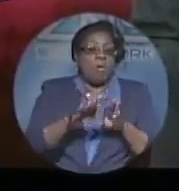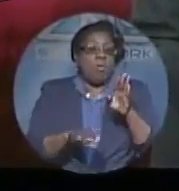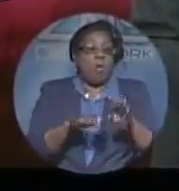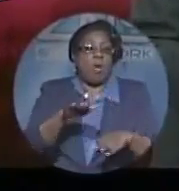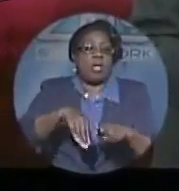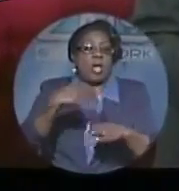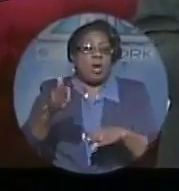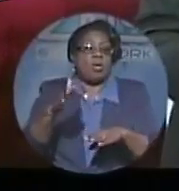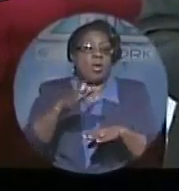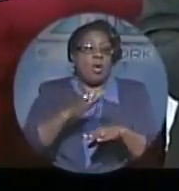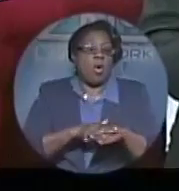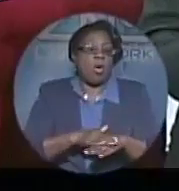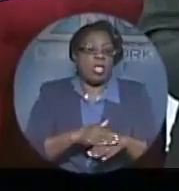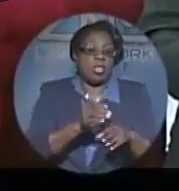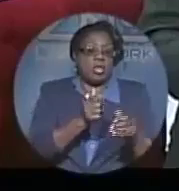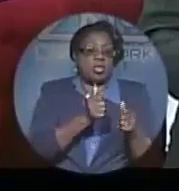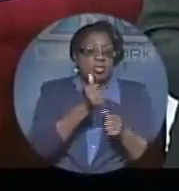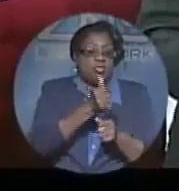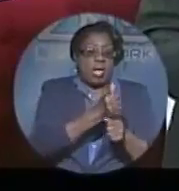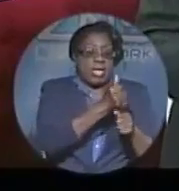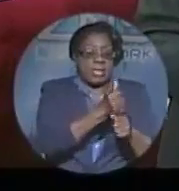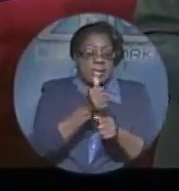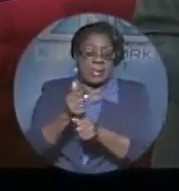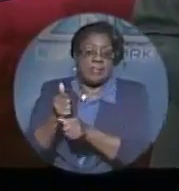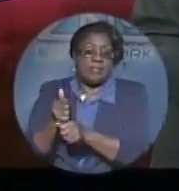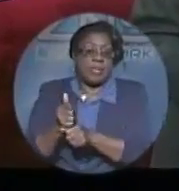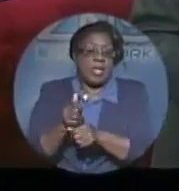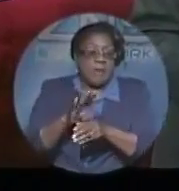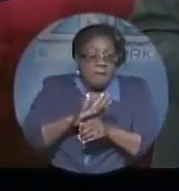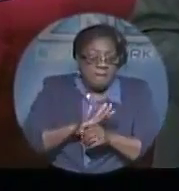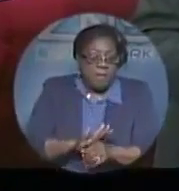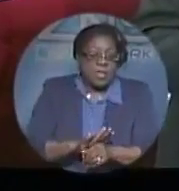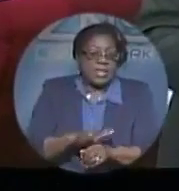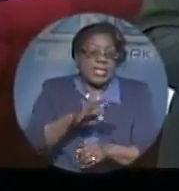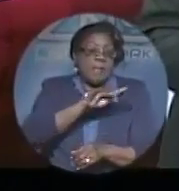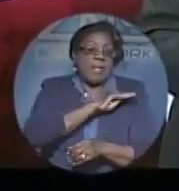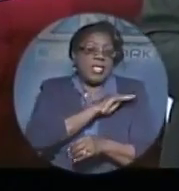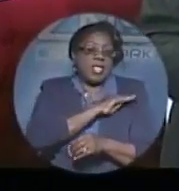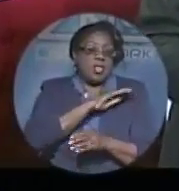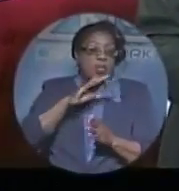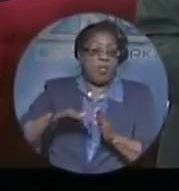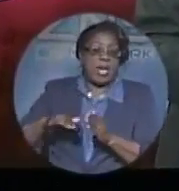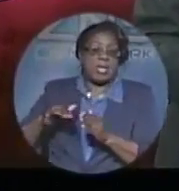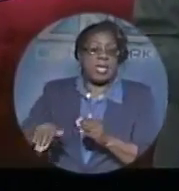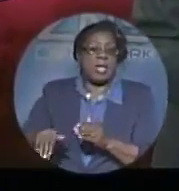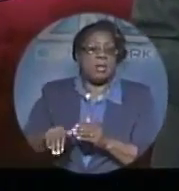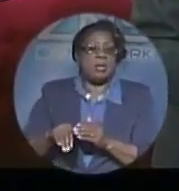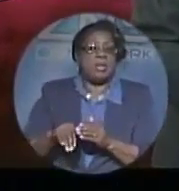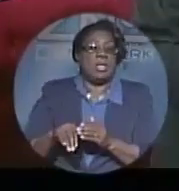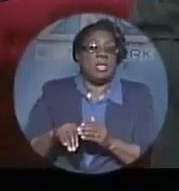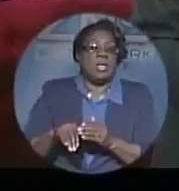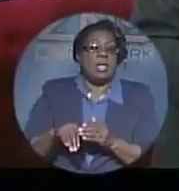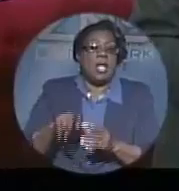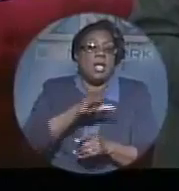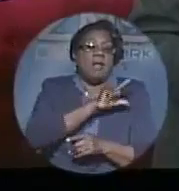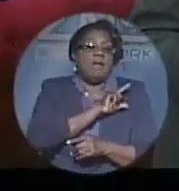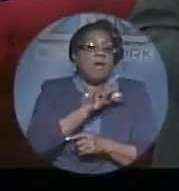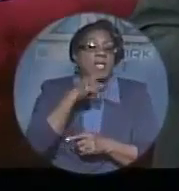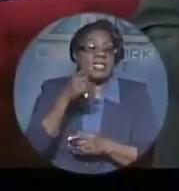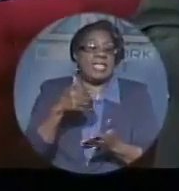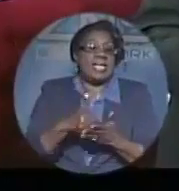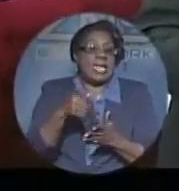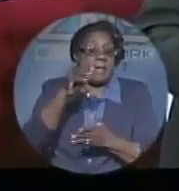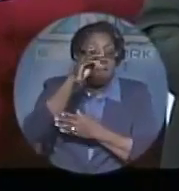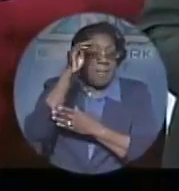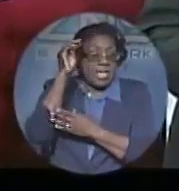forcing Mitchell to back down. Lafleur said Mitchell was likely receiving financial kickbacks for